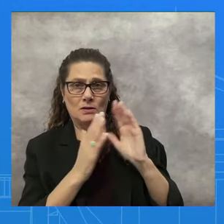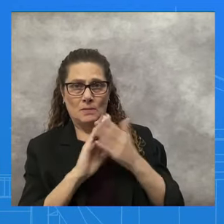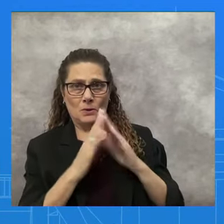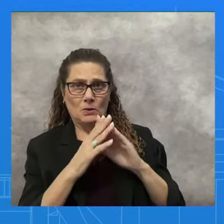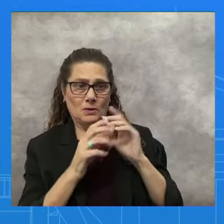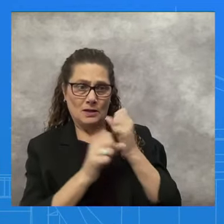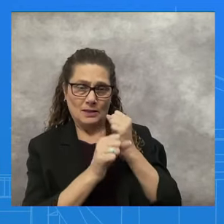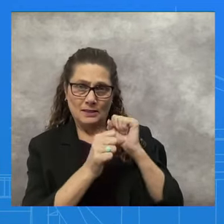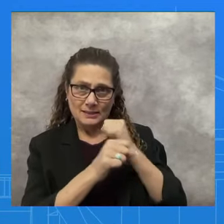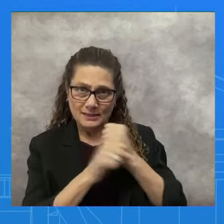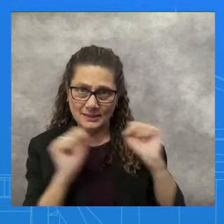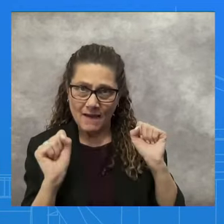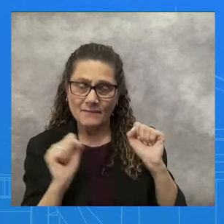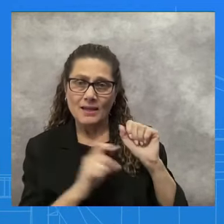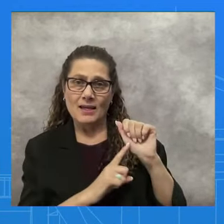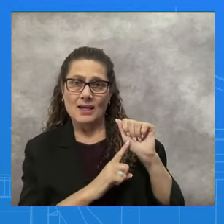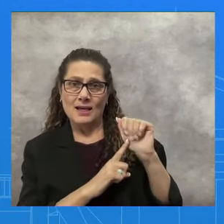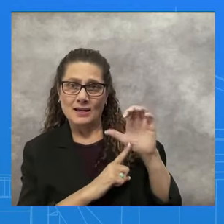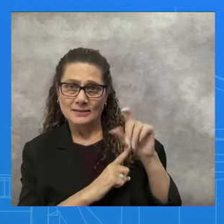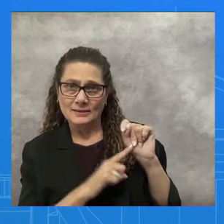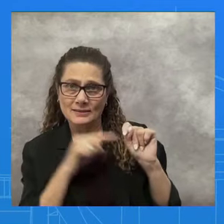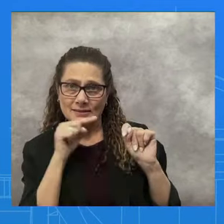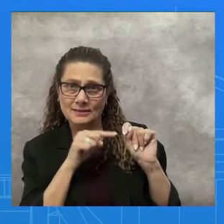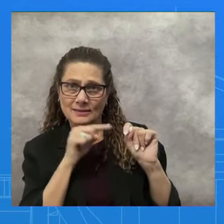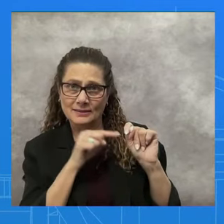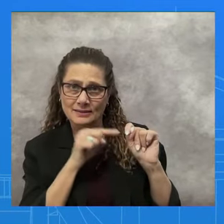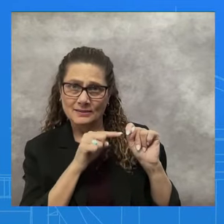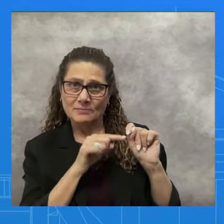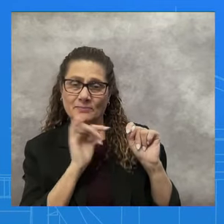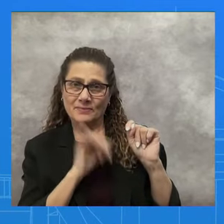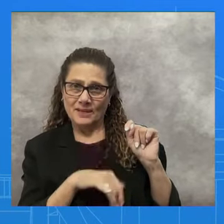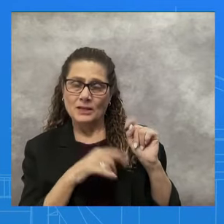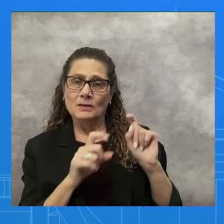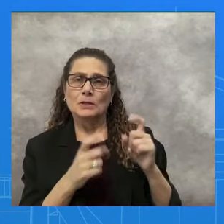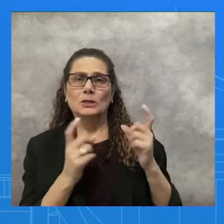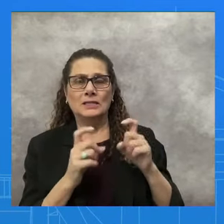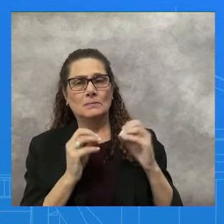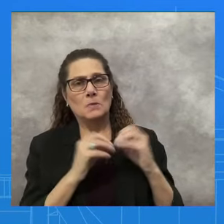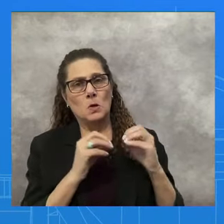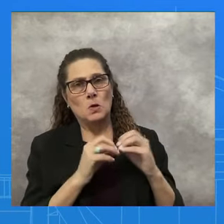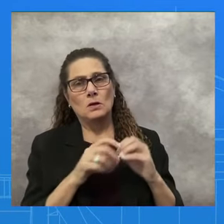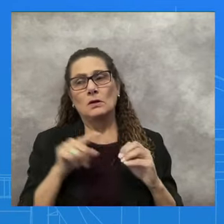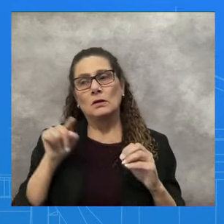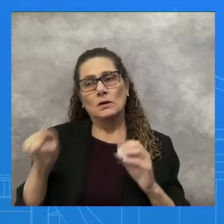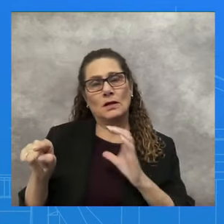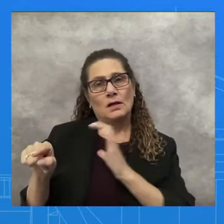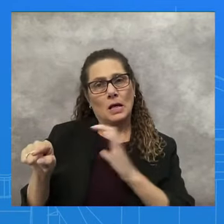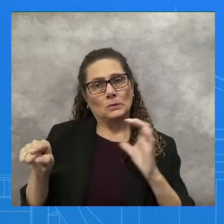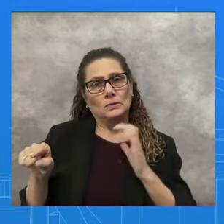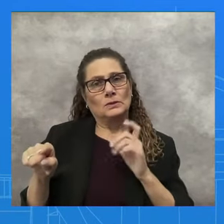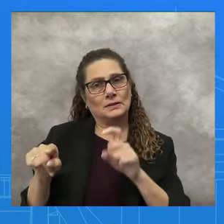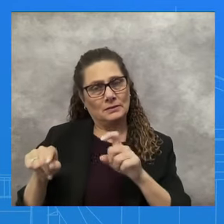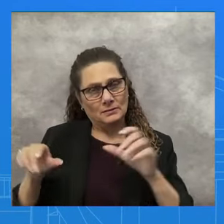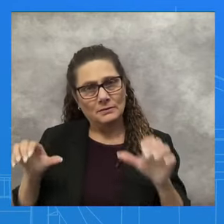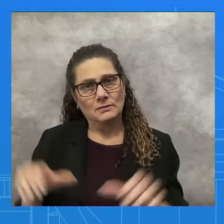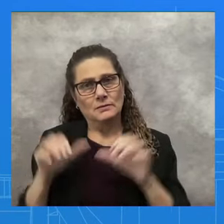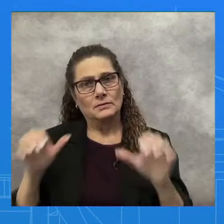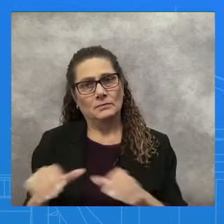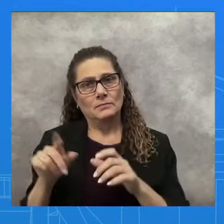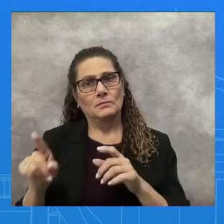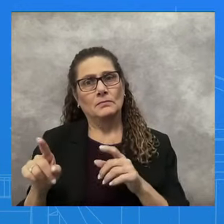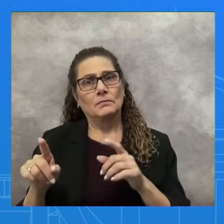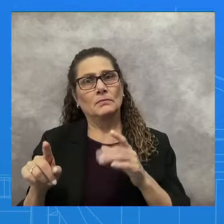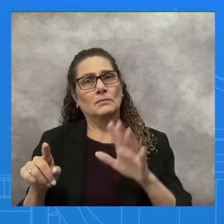And that is for Congress to do more. Can you imagine the first 2 years of the president's administration, he did